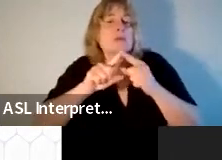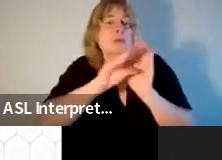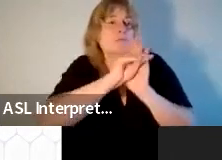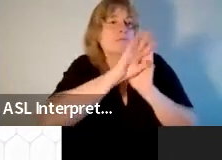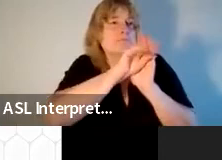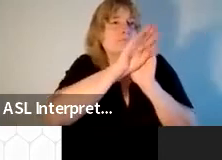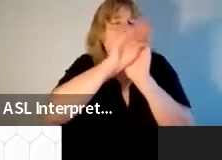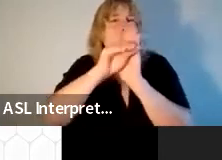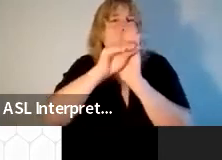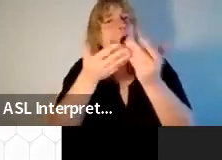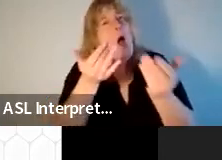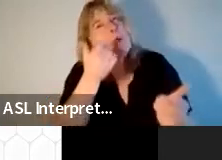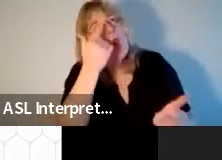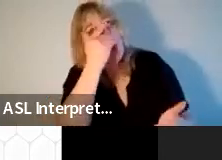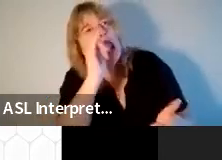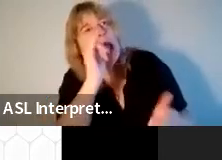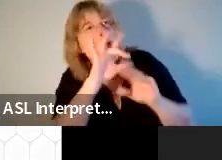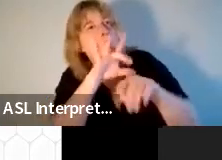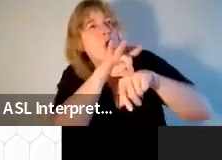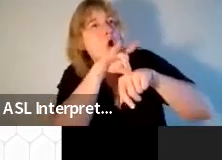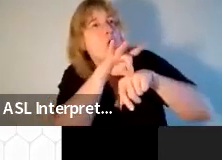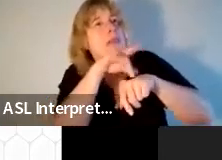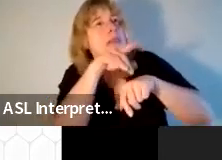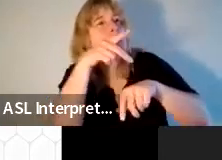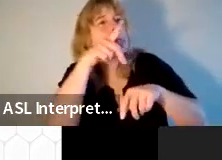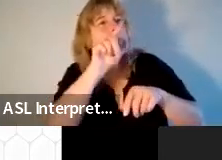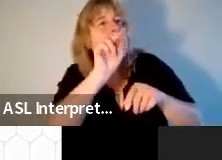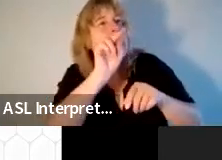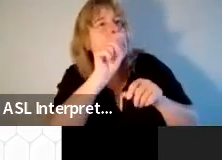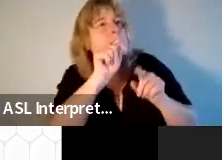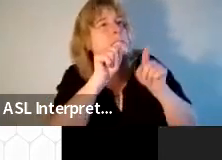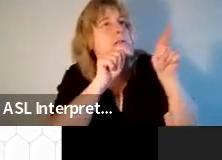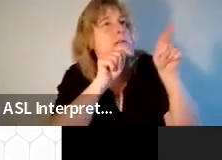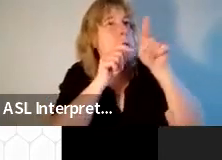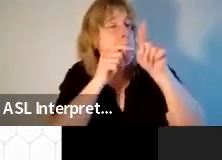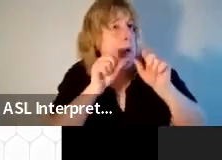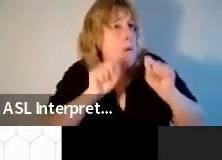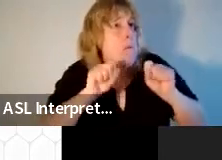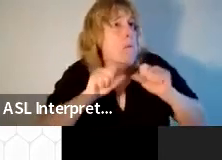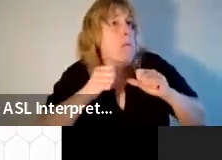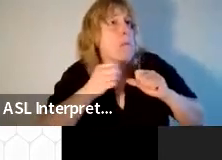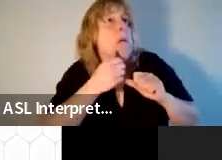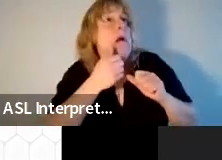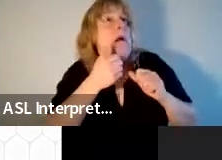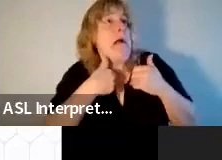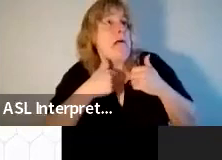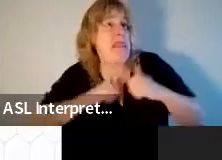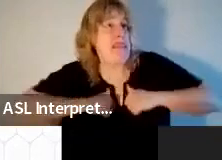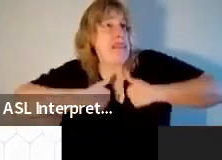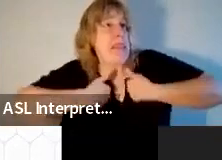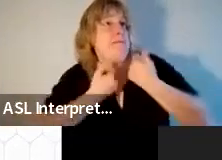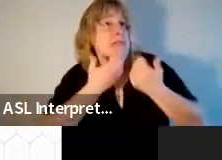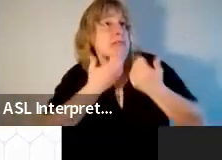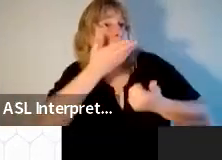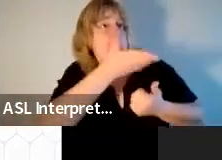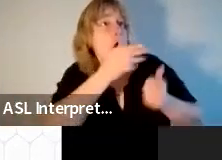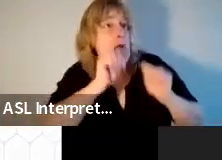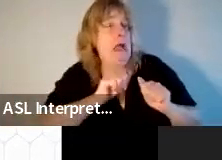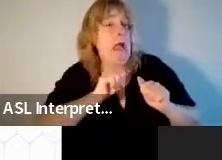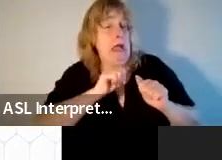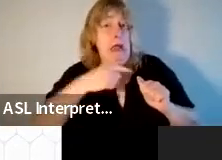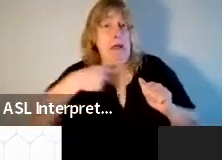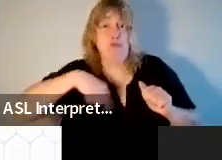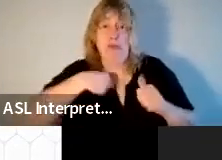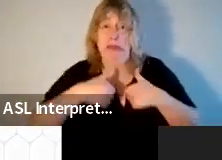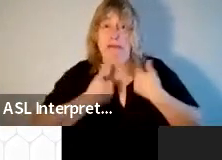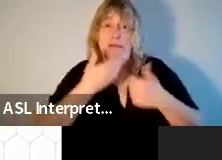sun-like stars and look for signatures of habitable atmospheric gases in the planets of those stars. And then on the